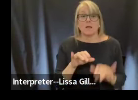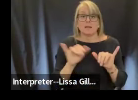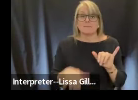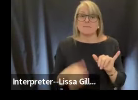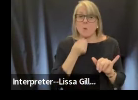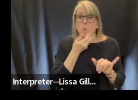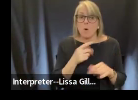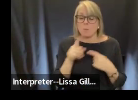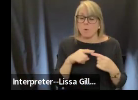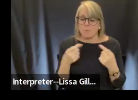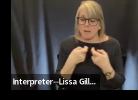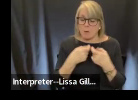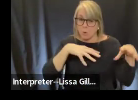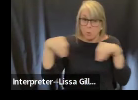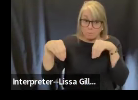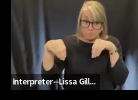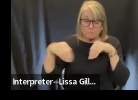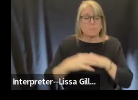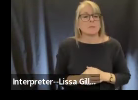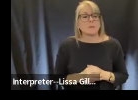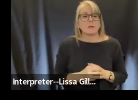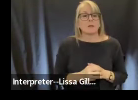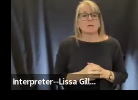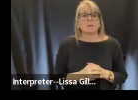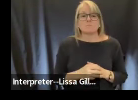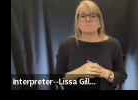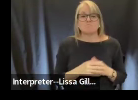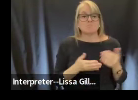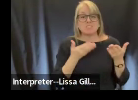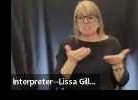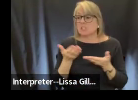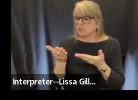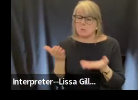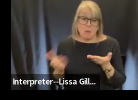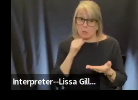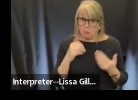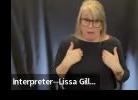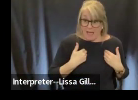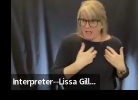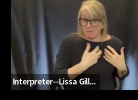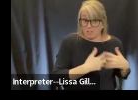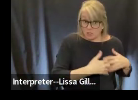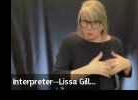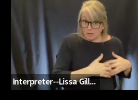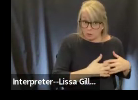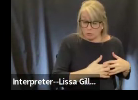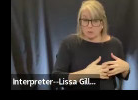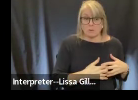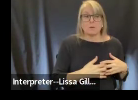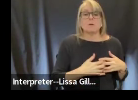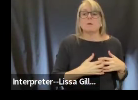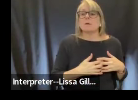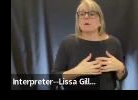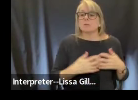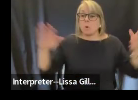out. So, giving some suggestions. If you don't have even a generator type of situation, closing the blinds or curtains to keep the heat